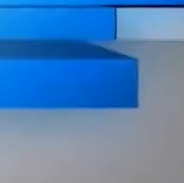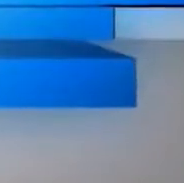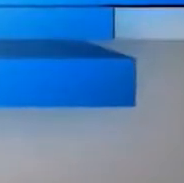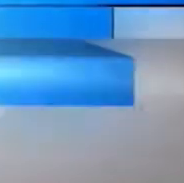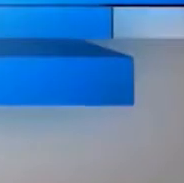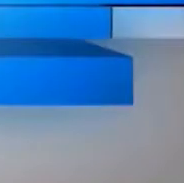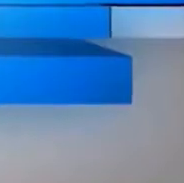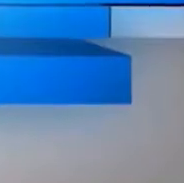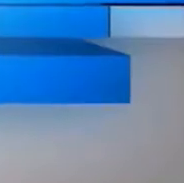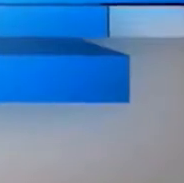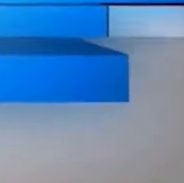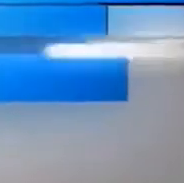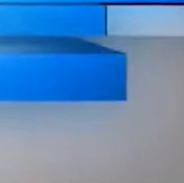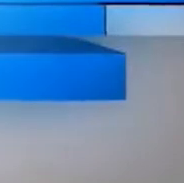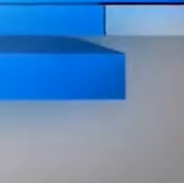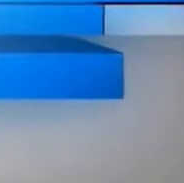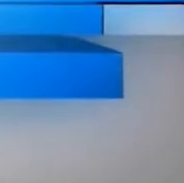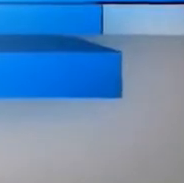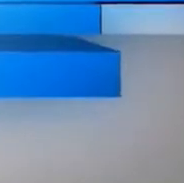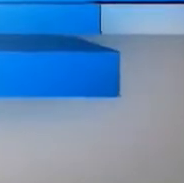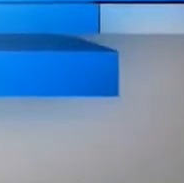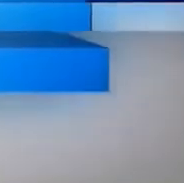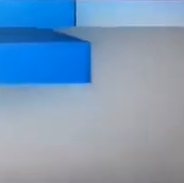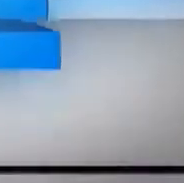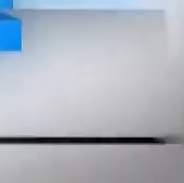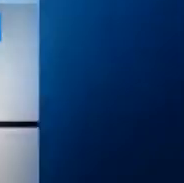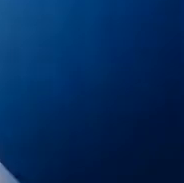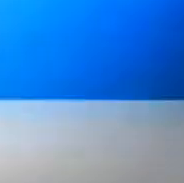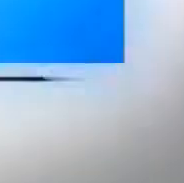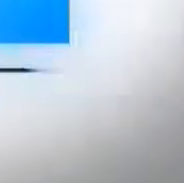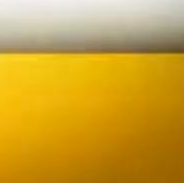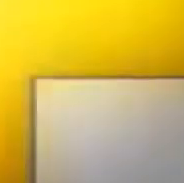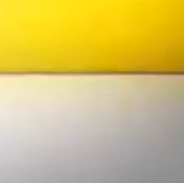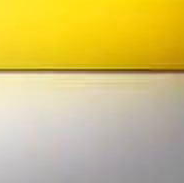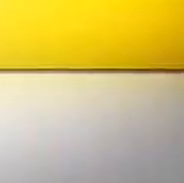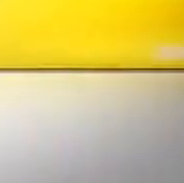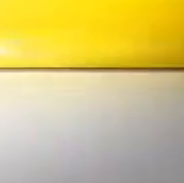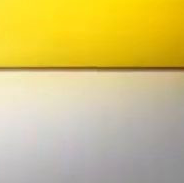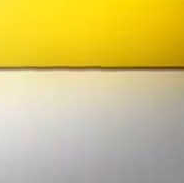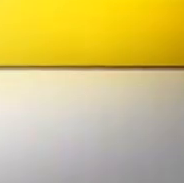Cake Soaps, and now introducing DV Cleaners Hand Sanitizers.